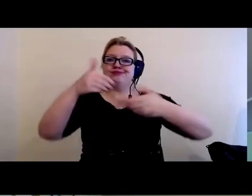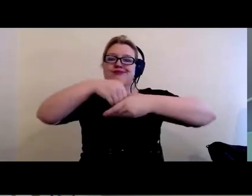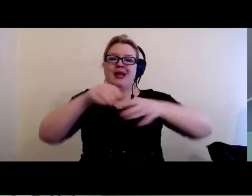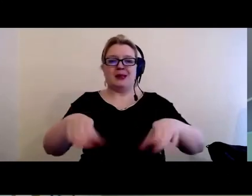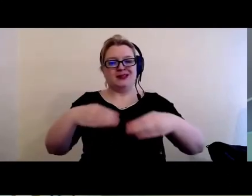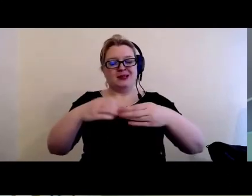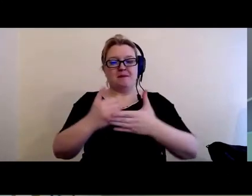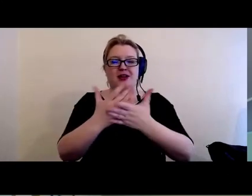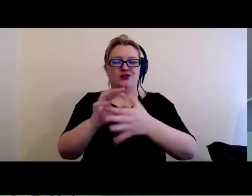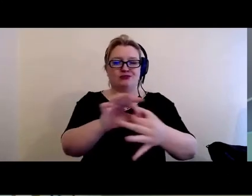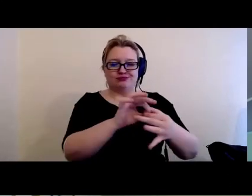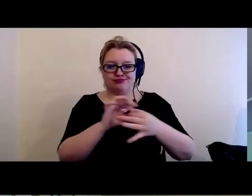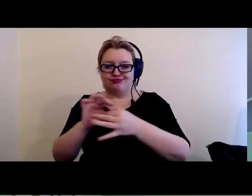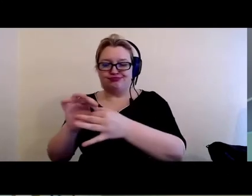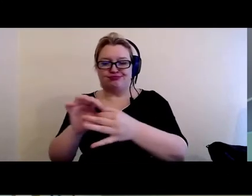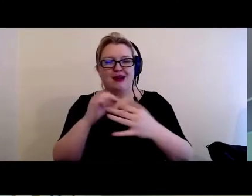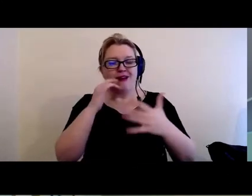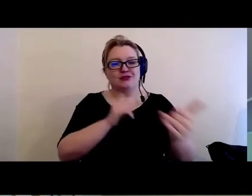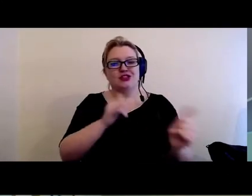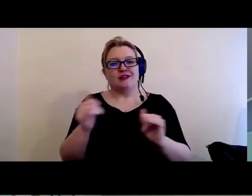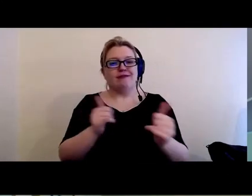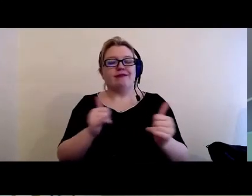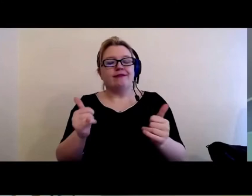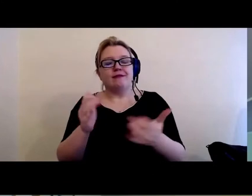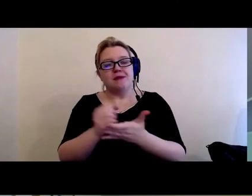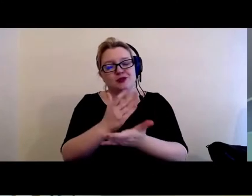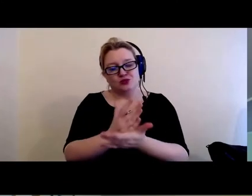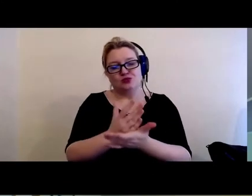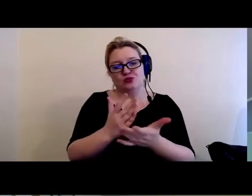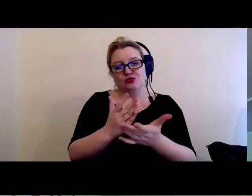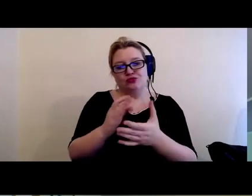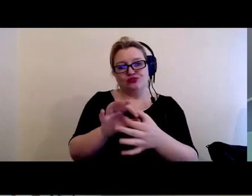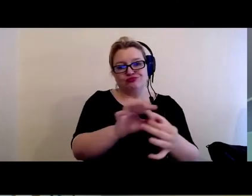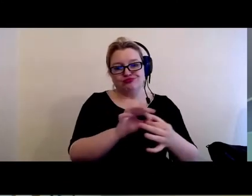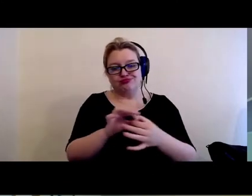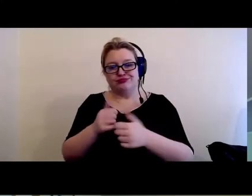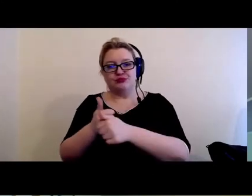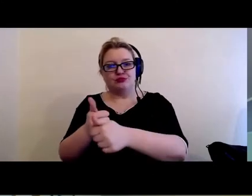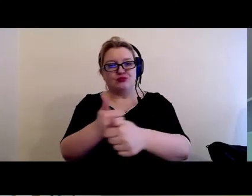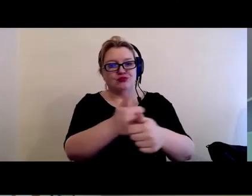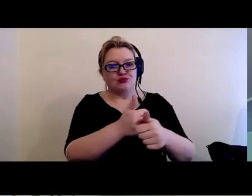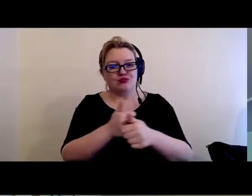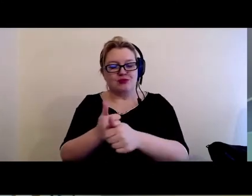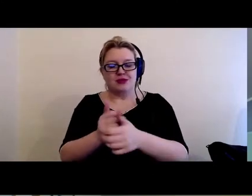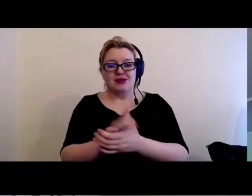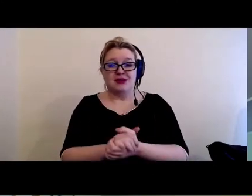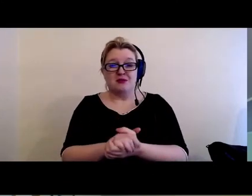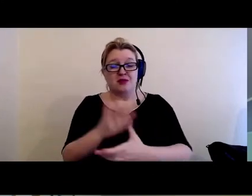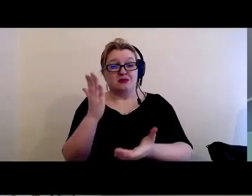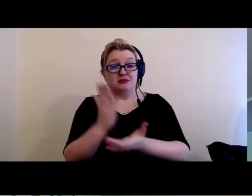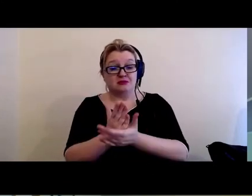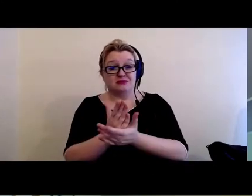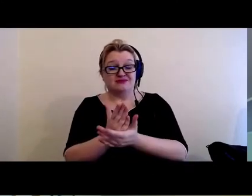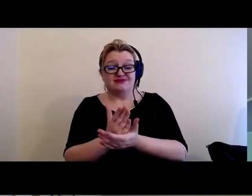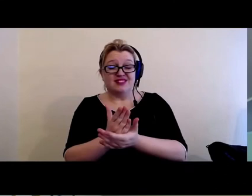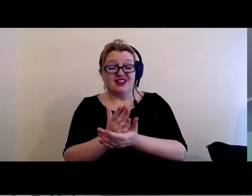there shift by shift. It's going to be really important. But we can't get away from the fact that we simply don't have enough staff in health and care. So